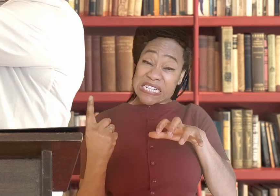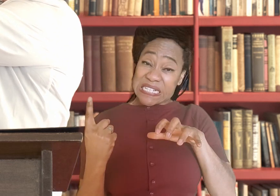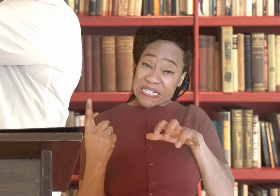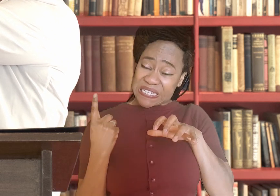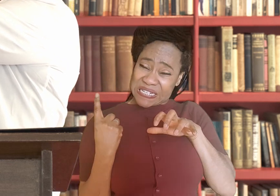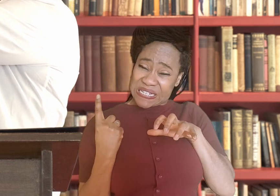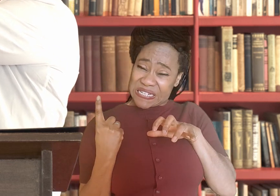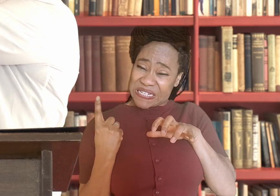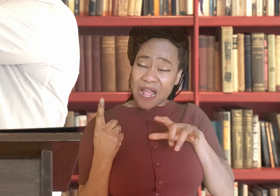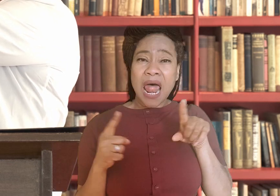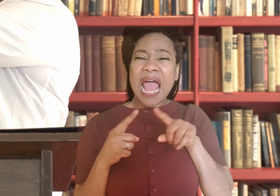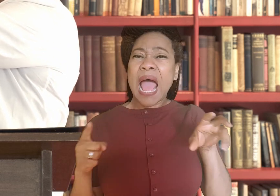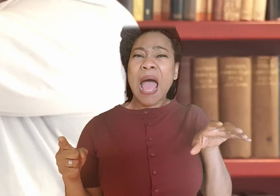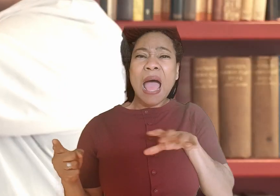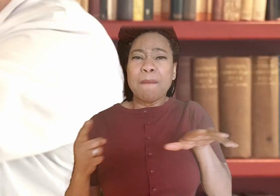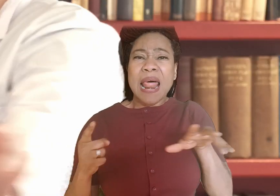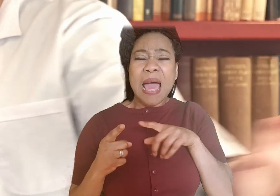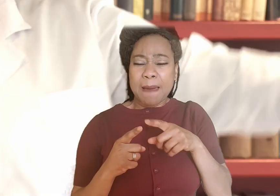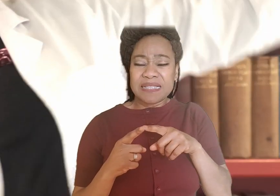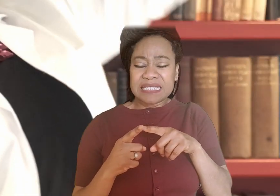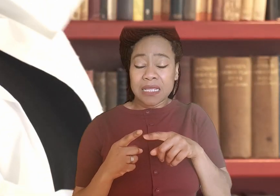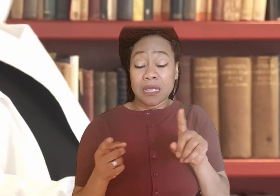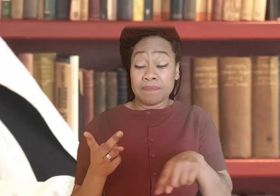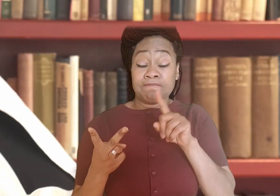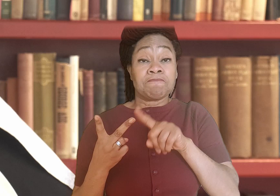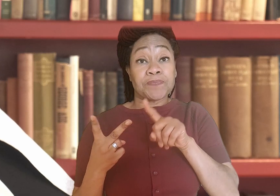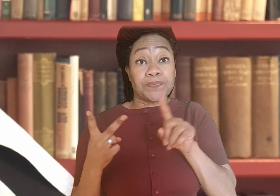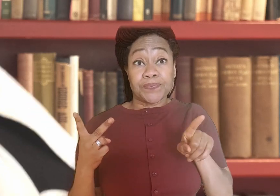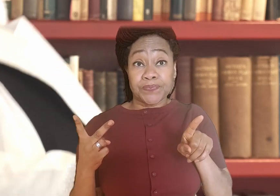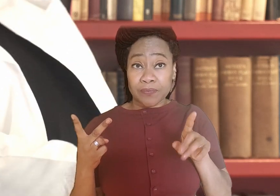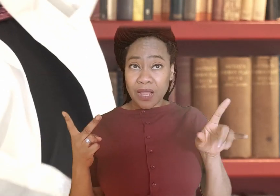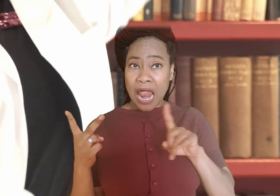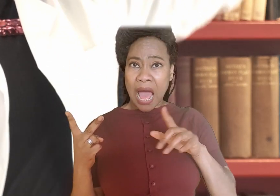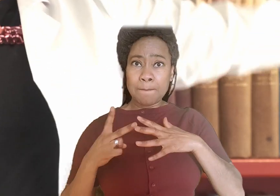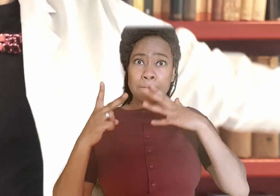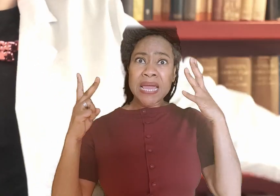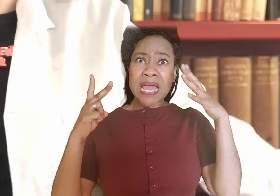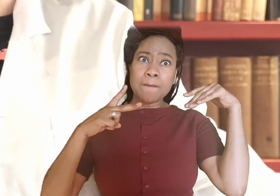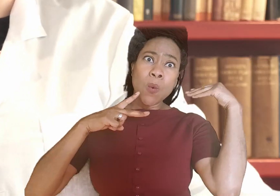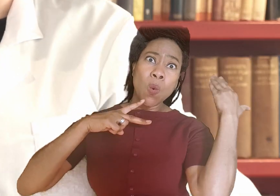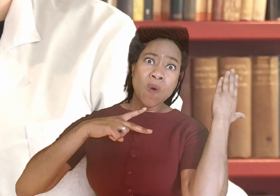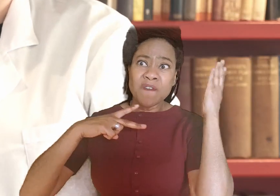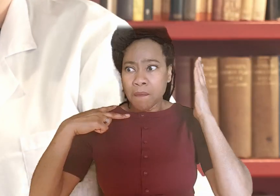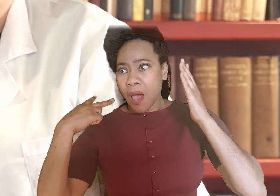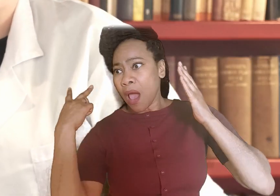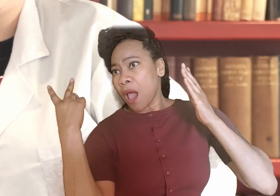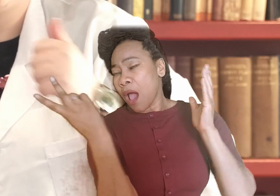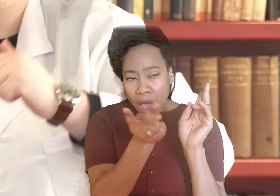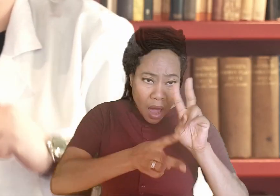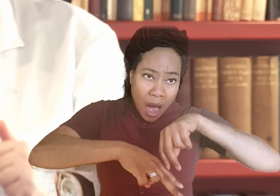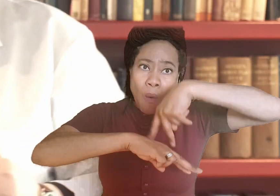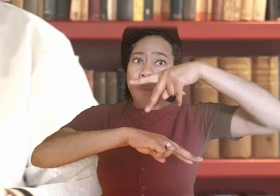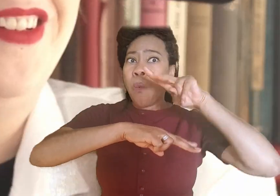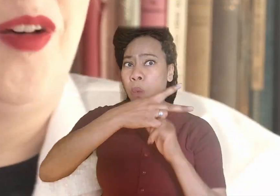up much like in an epileptic fit. Number 2, the grand movements, big acrobatic displays